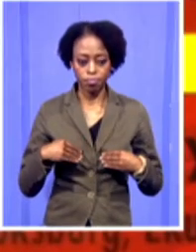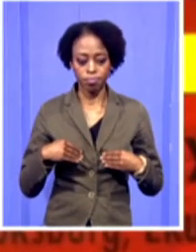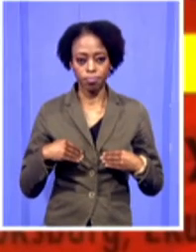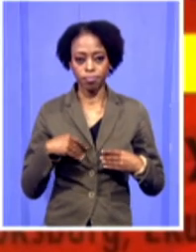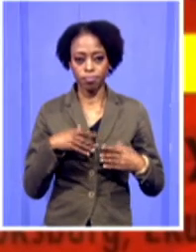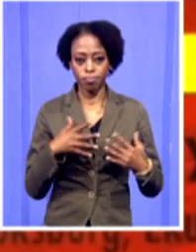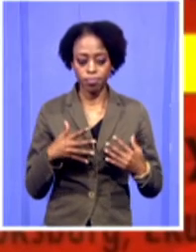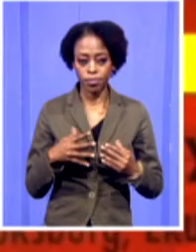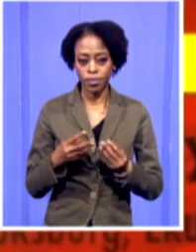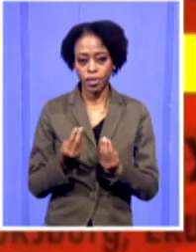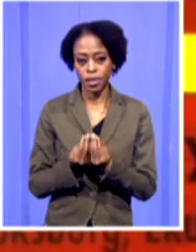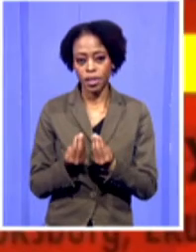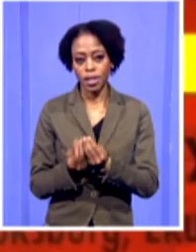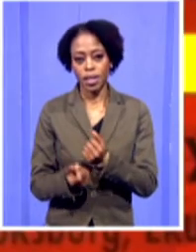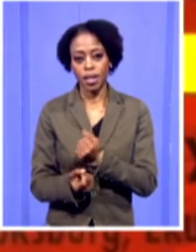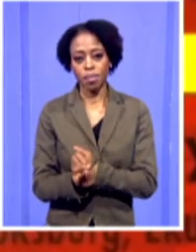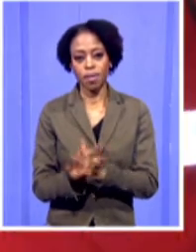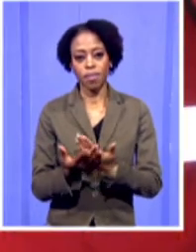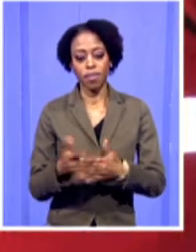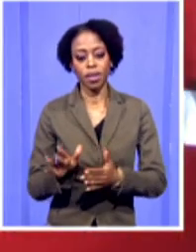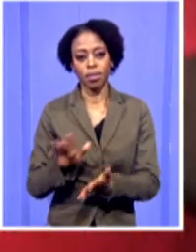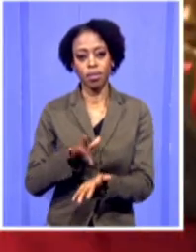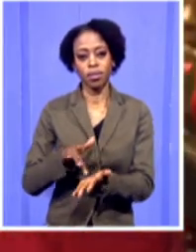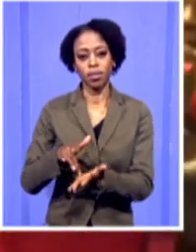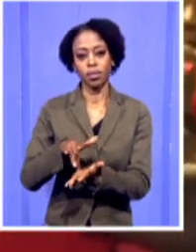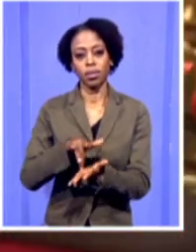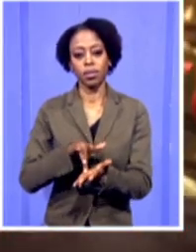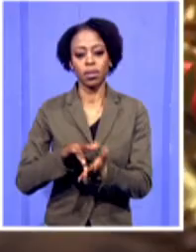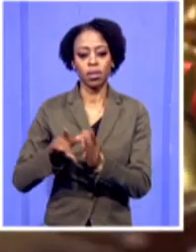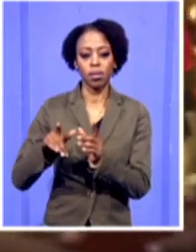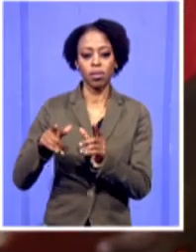made by the Central Committee.